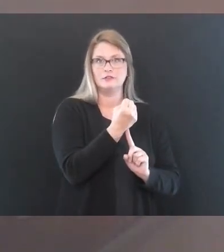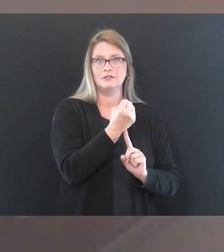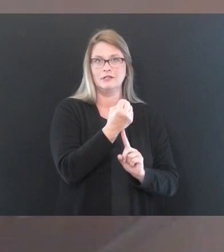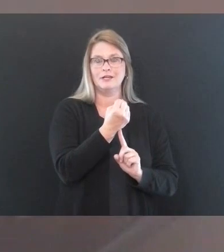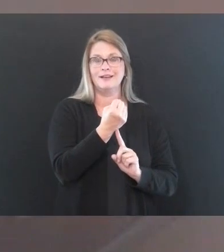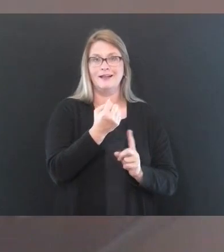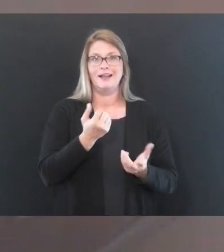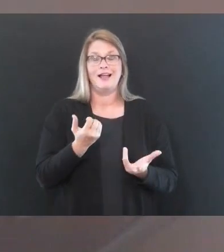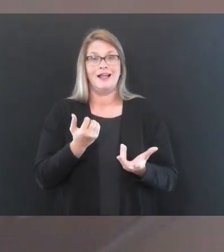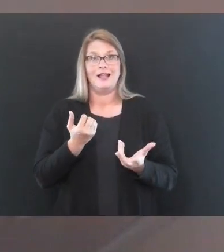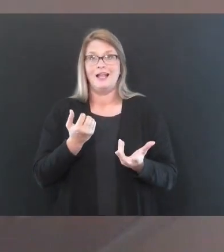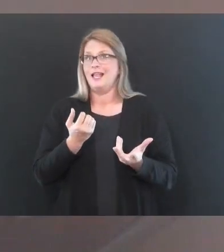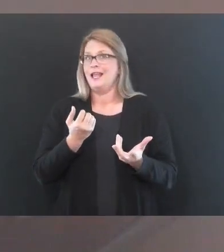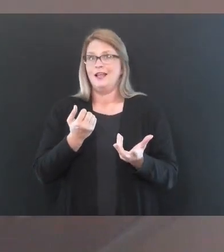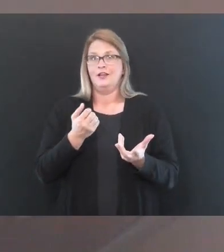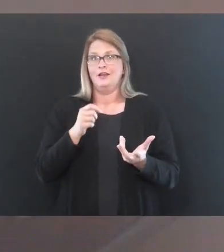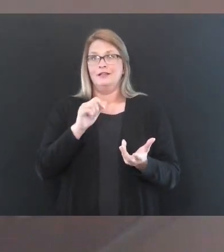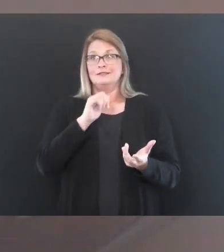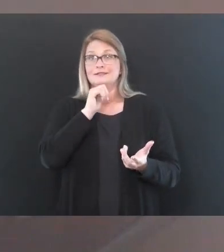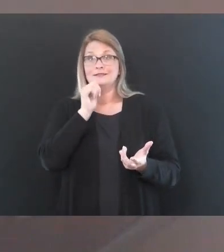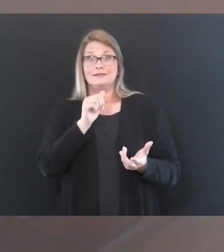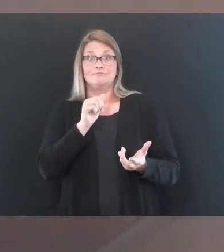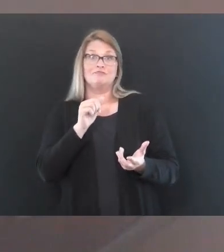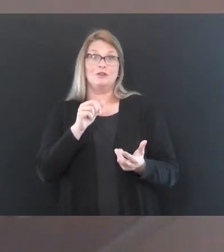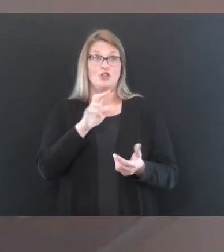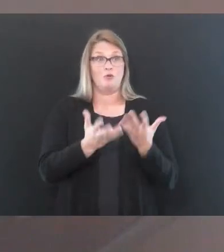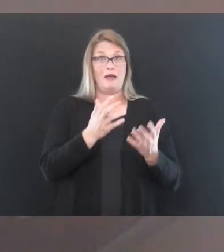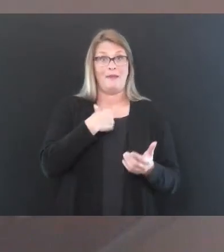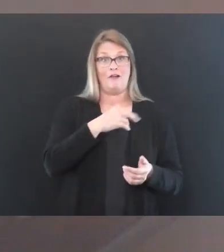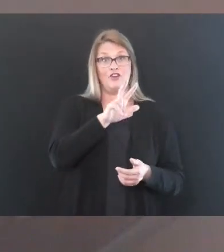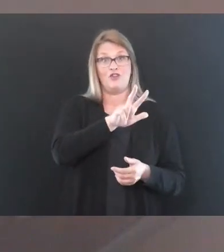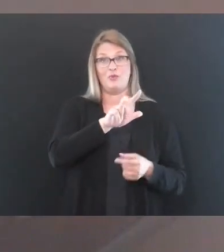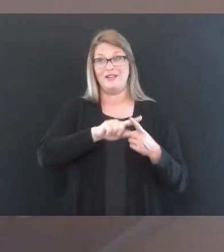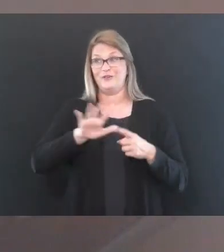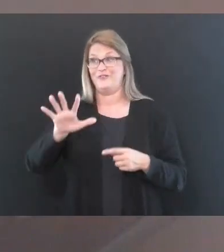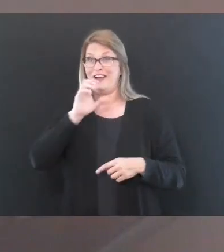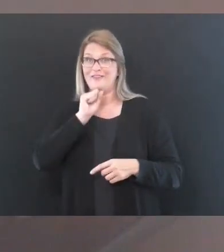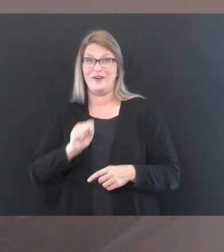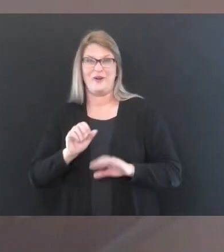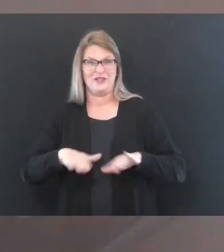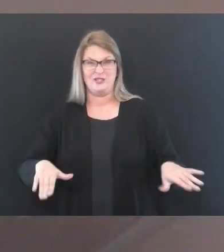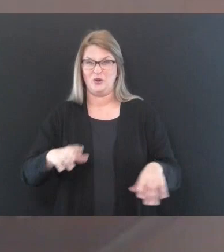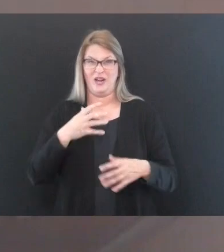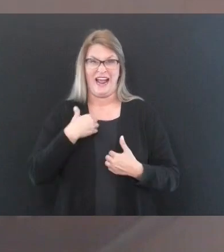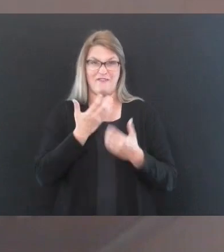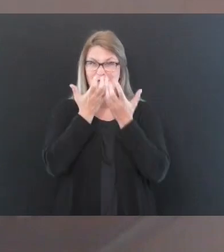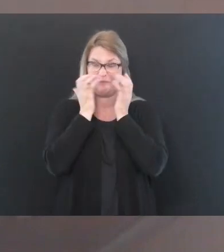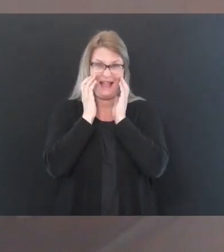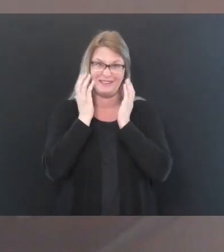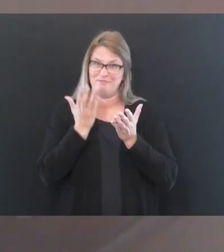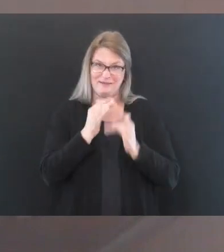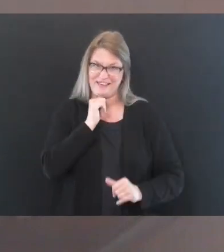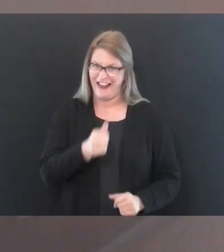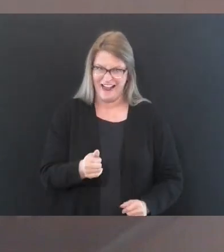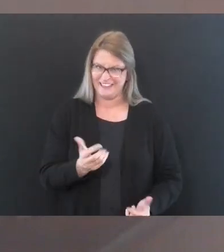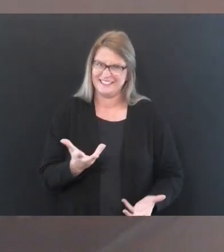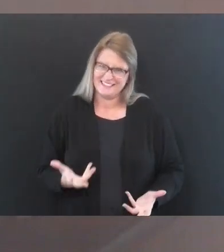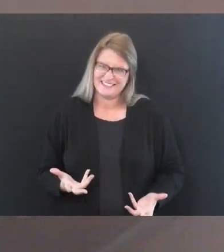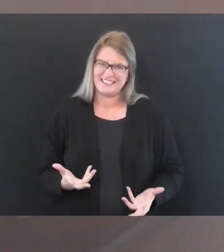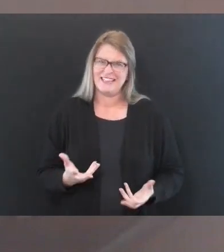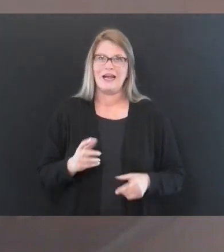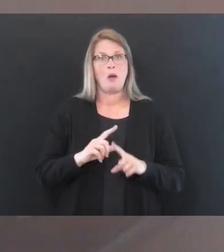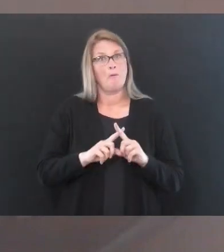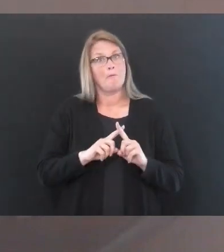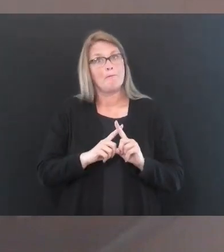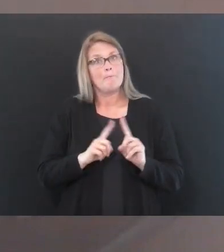that it's unlikely you're going to have 3 to 5 year old kids wear masks. Certainly some might want to, and if so, okay. But I think it's really